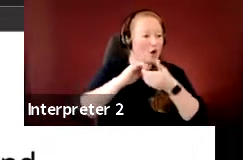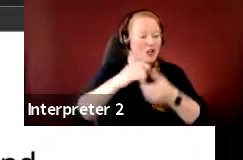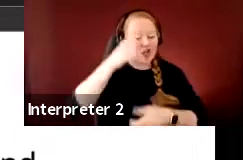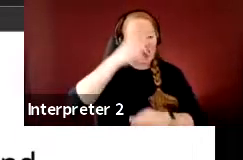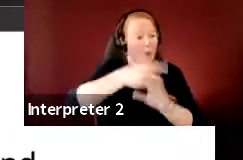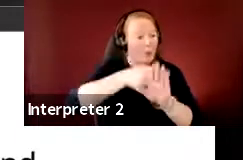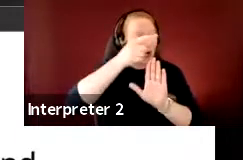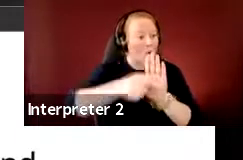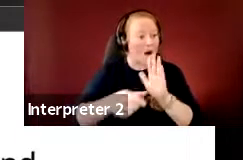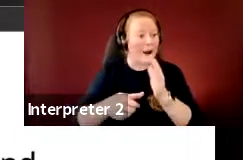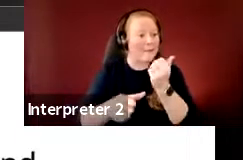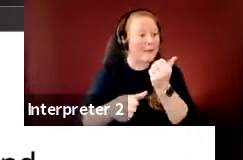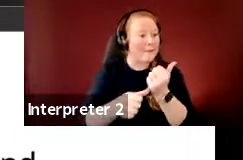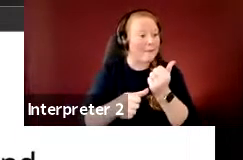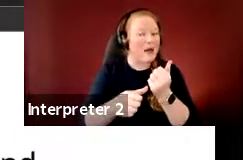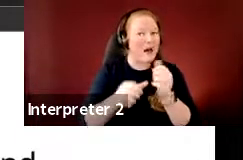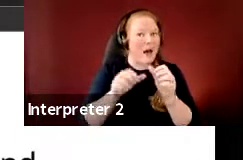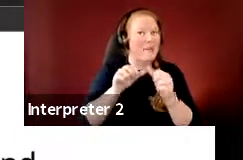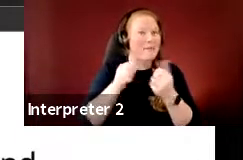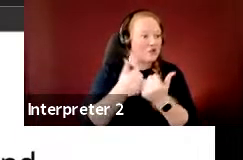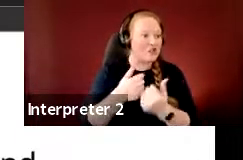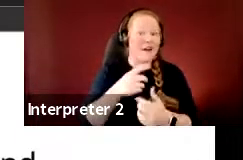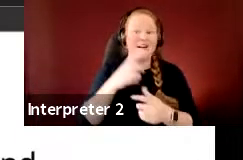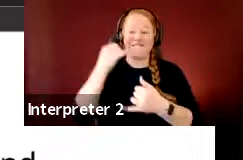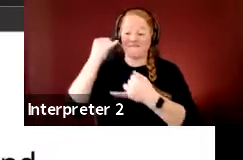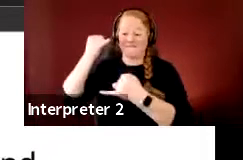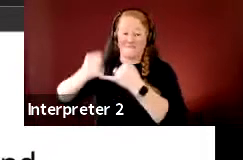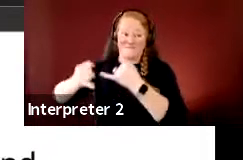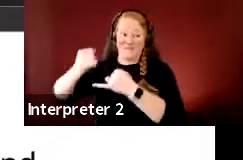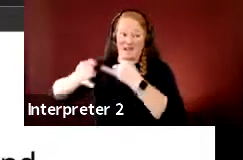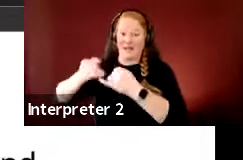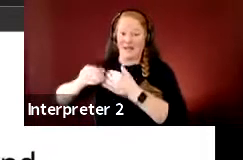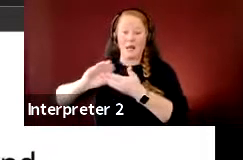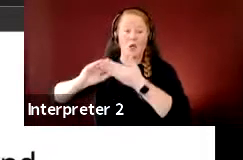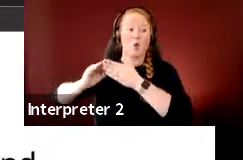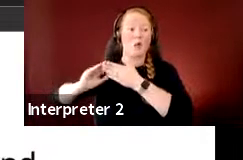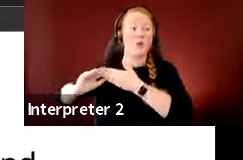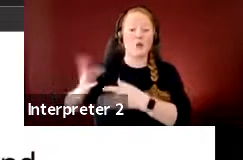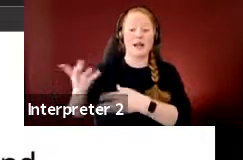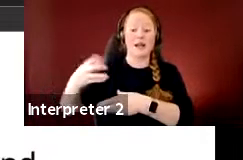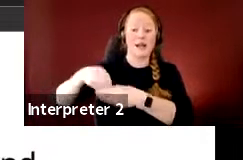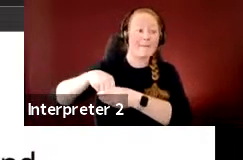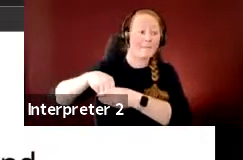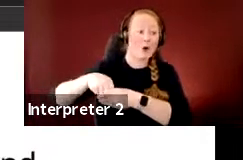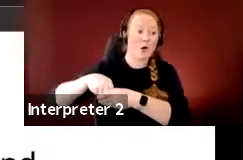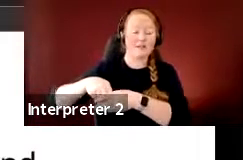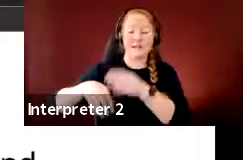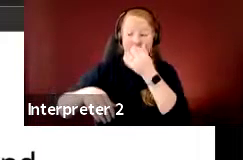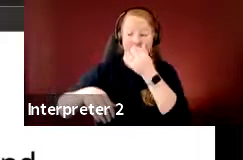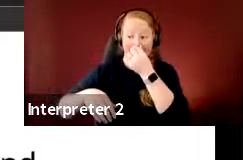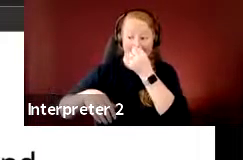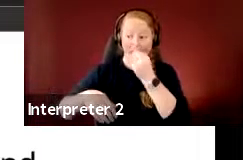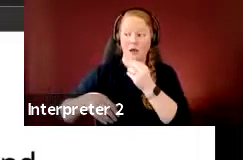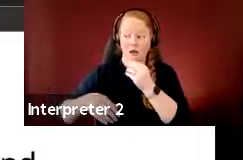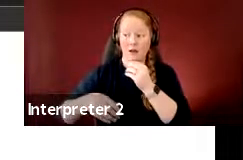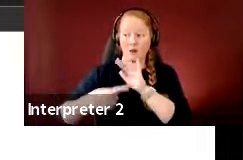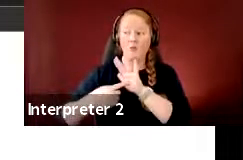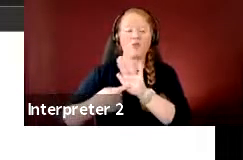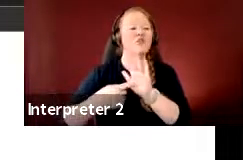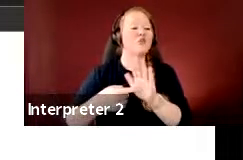administration, and finally, community input and other data reflecting community needs. Next